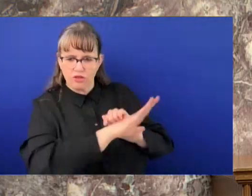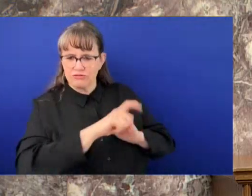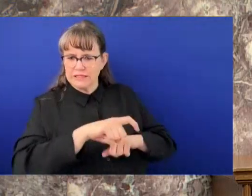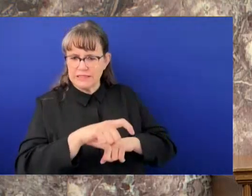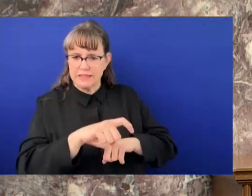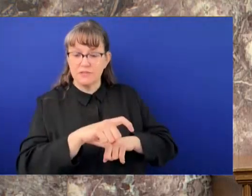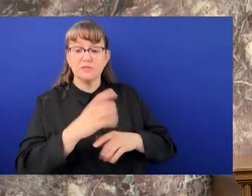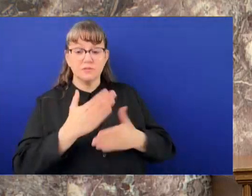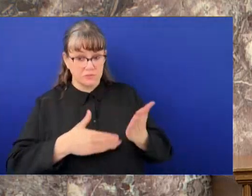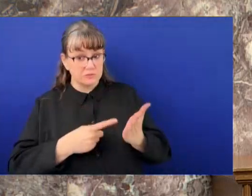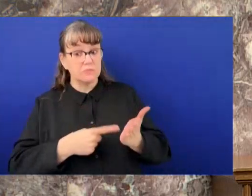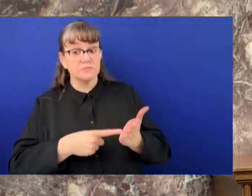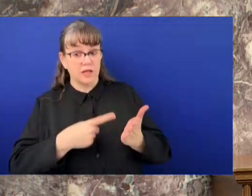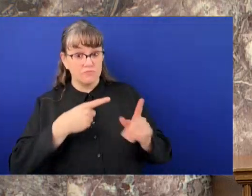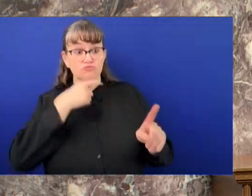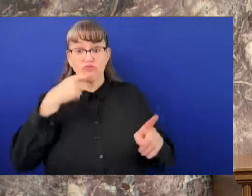needed. If